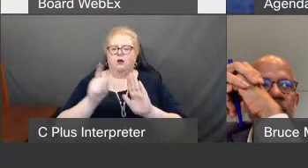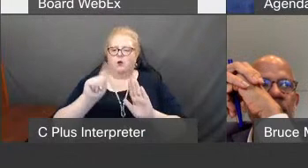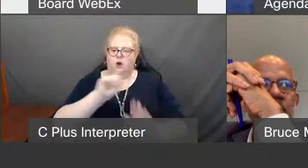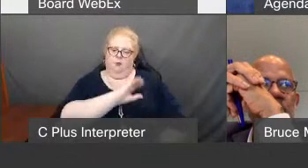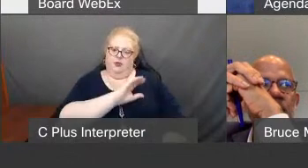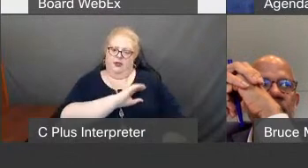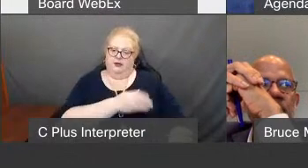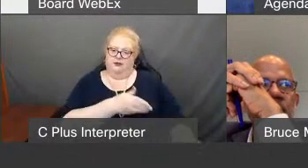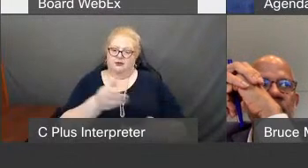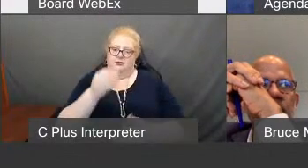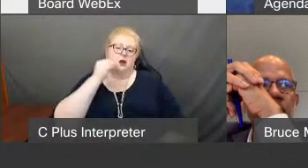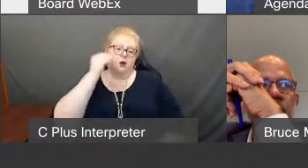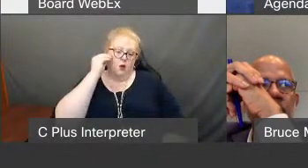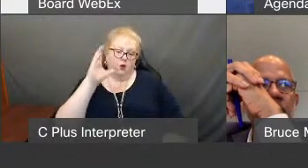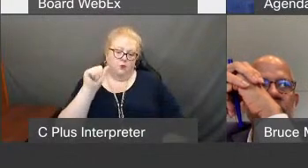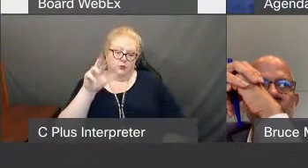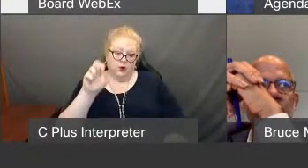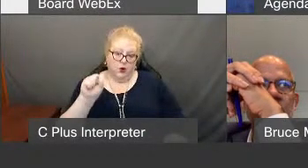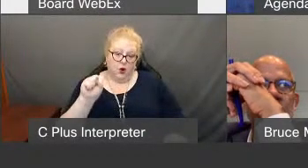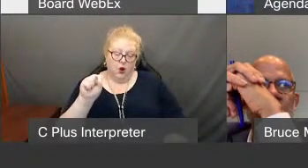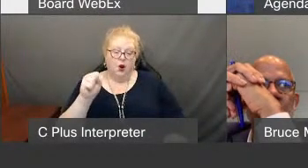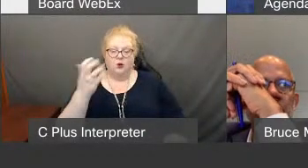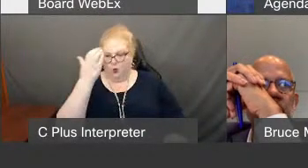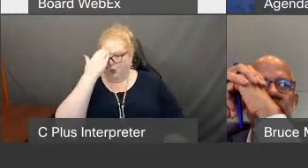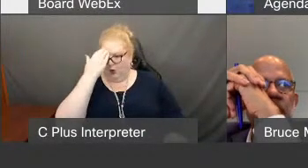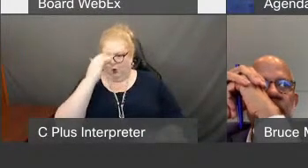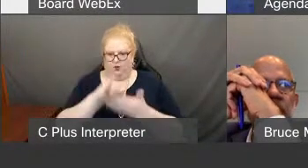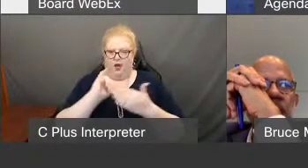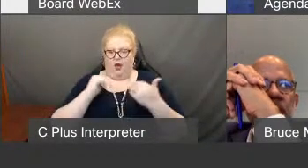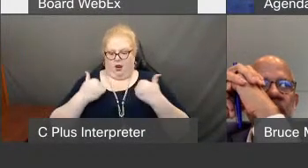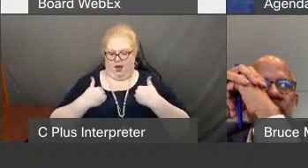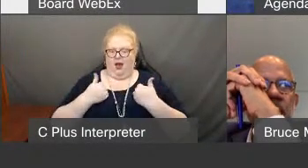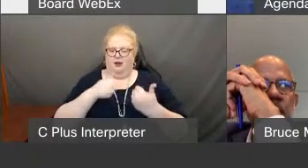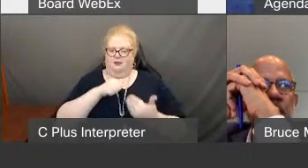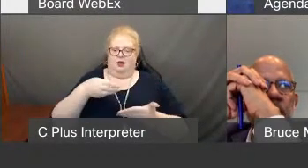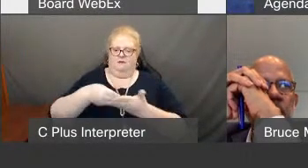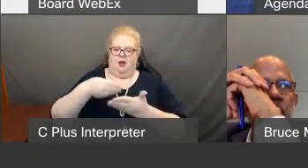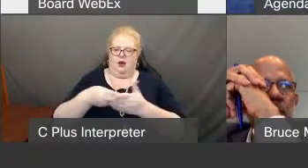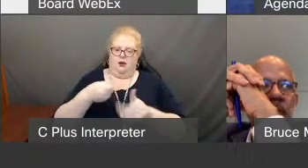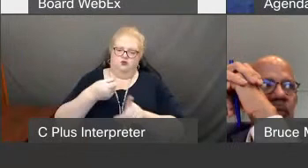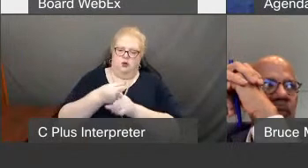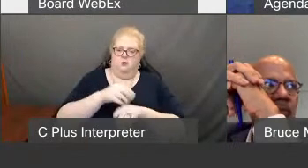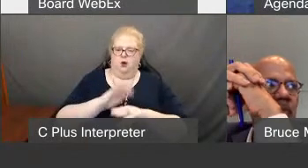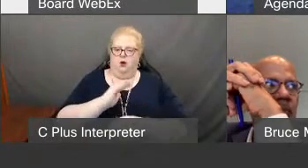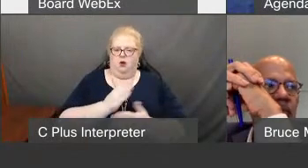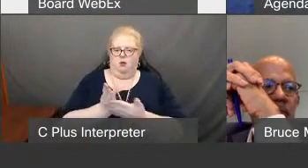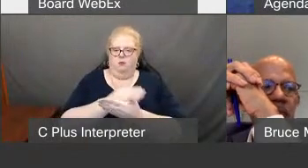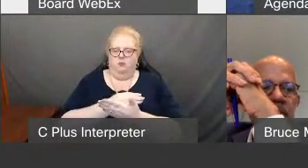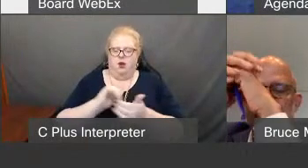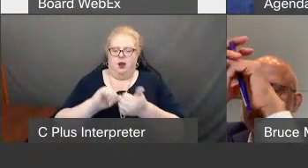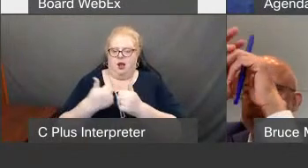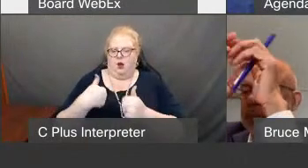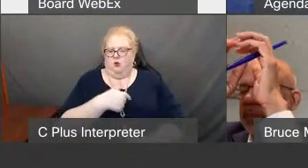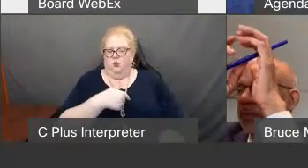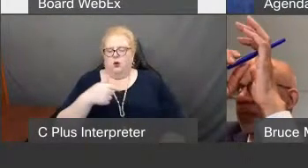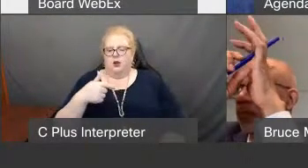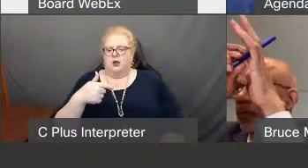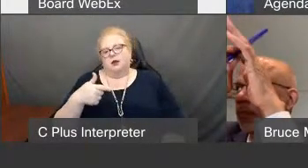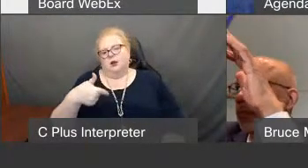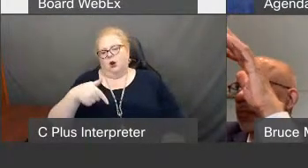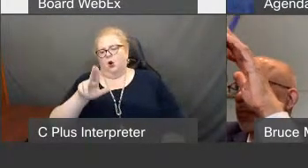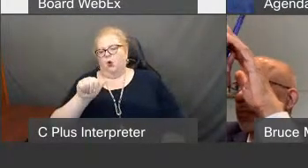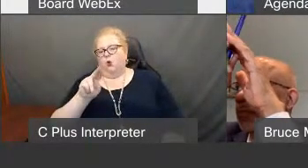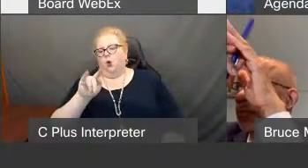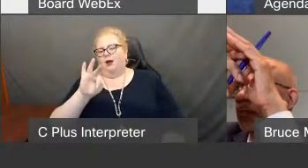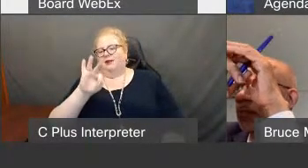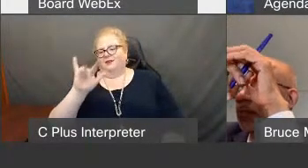have some kind of financial impact on our budget. I don't know how we quantify maintenance or replacement of vehicles, but I know we